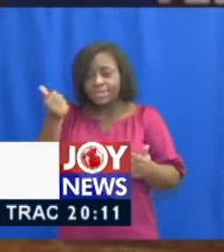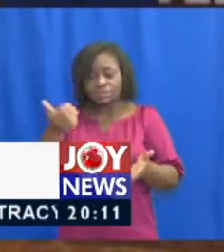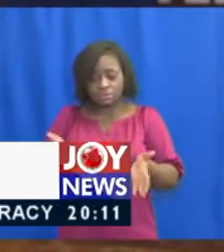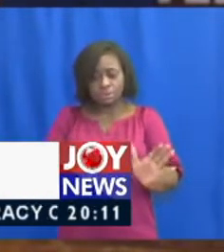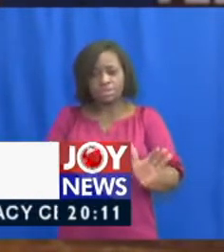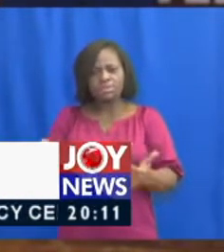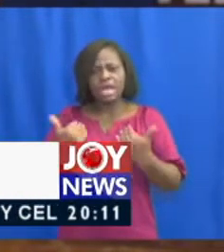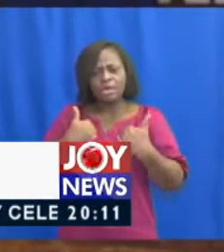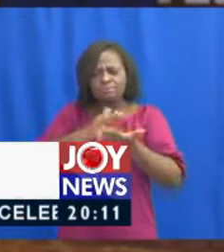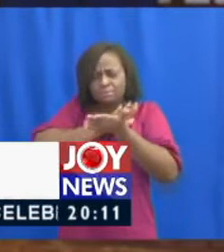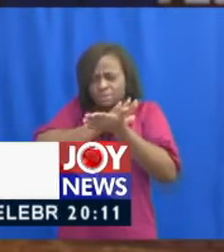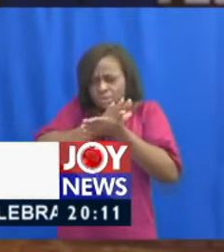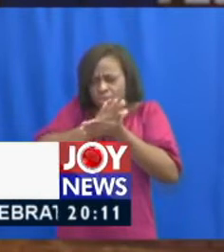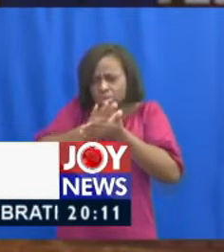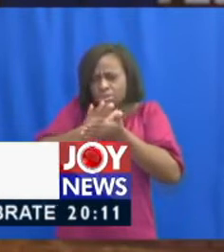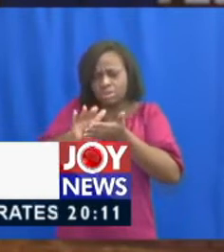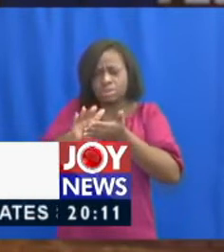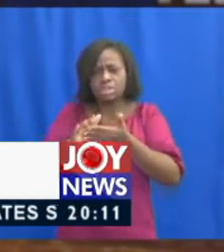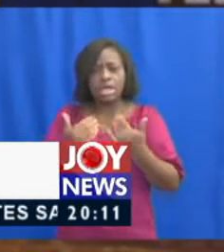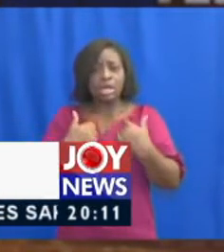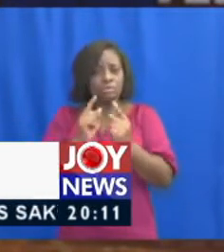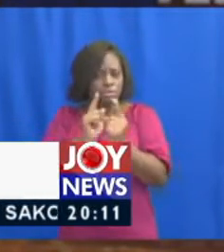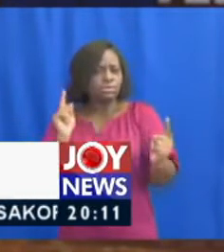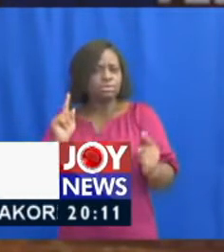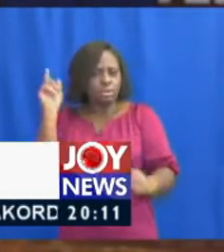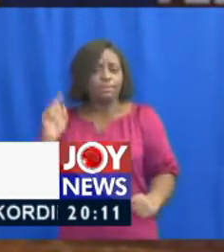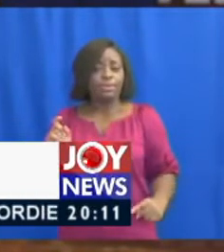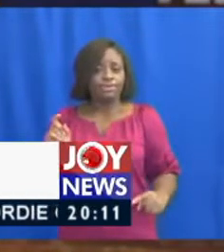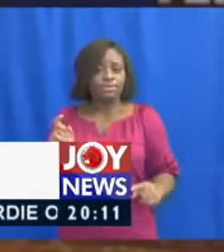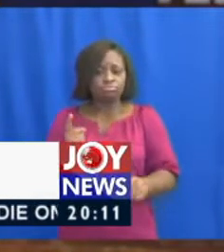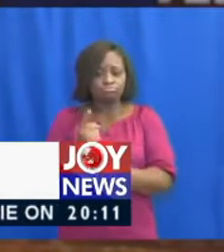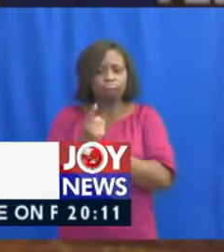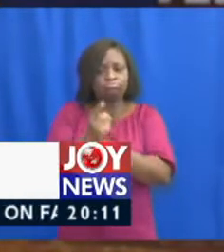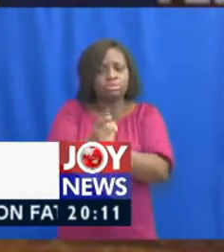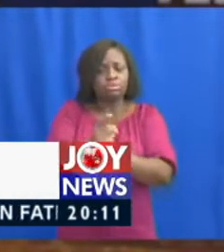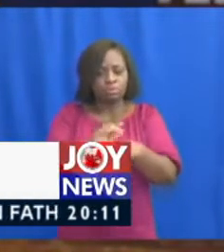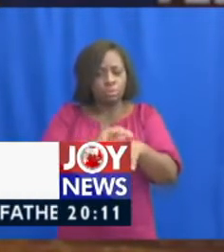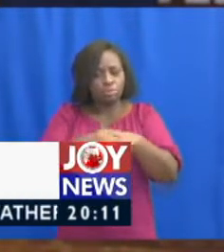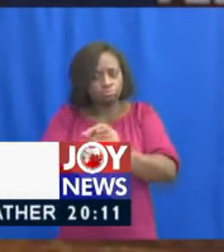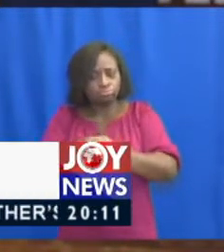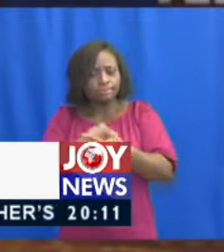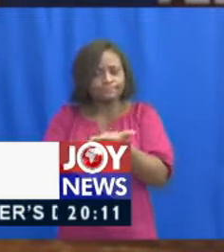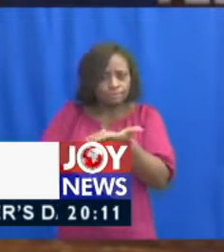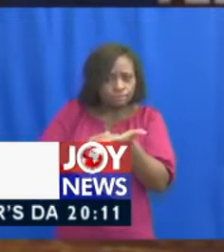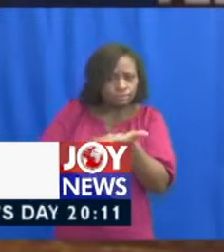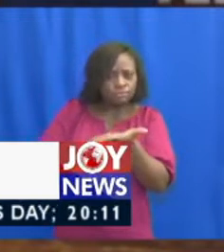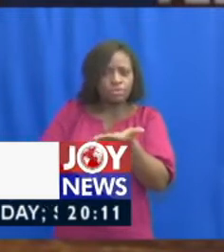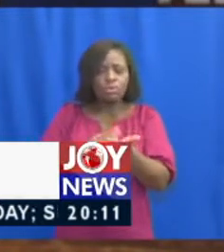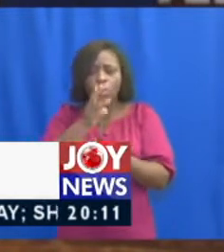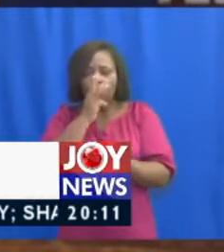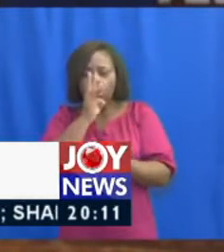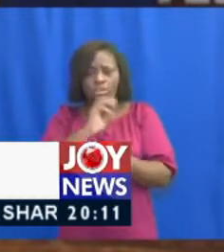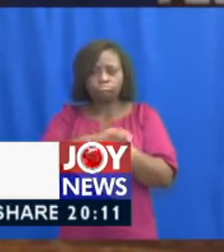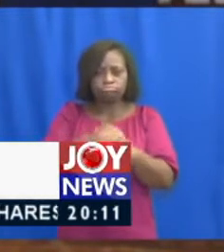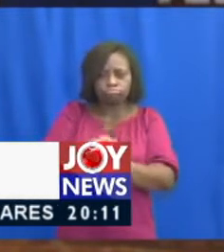personal hygiene and social distancing protocols, regularly wash their hands with soap under running